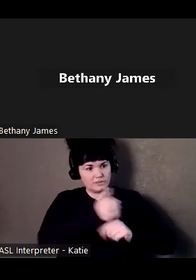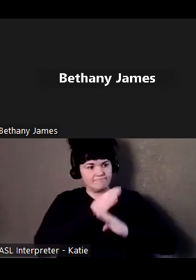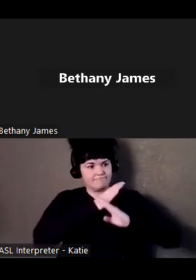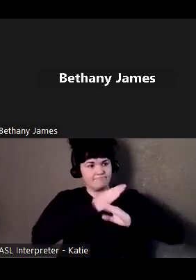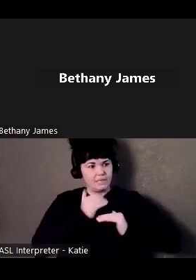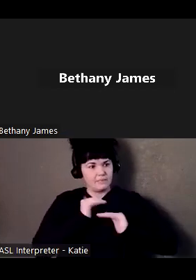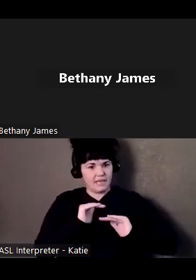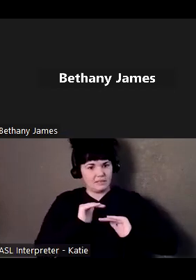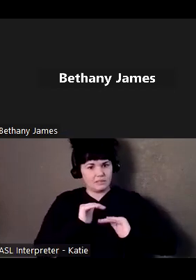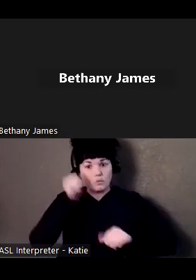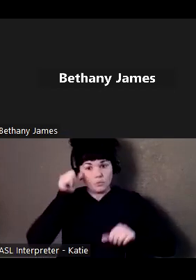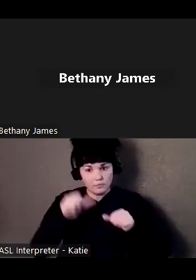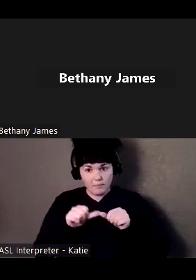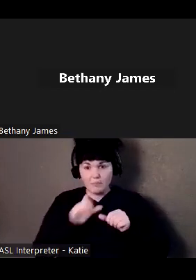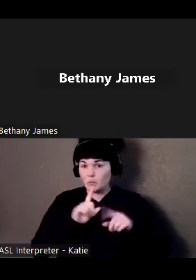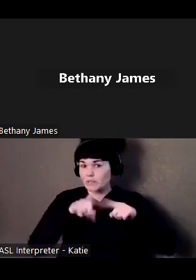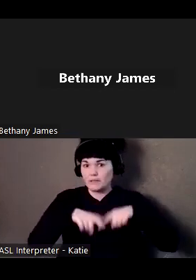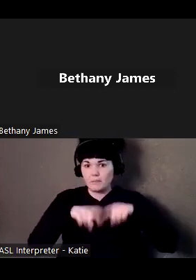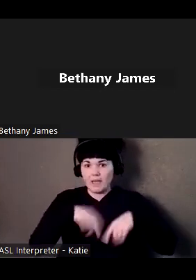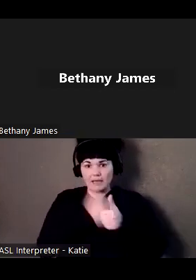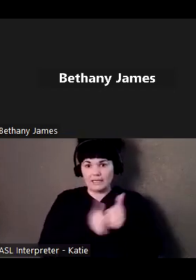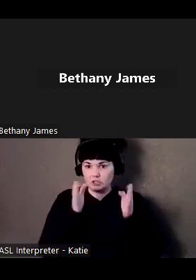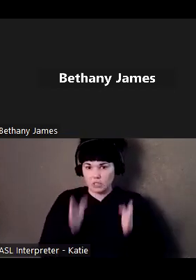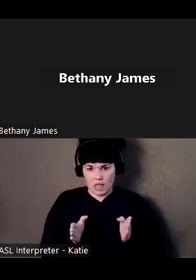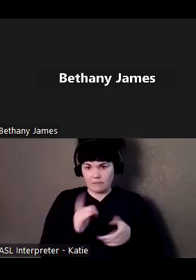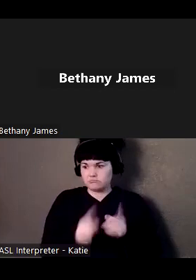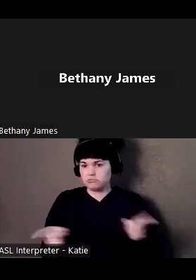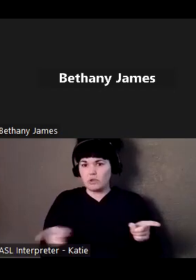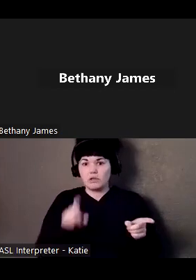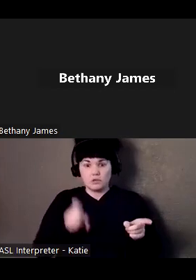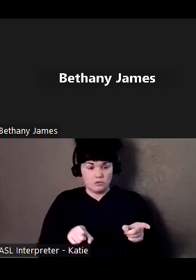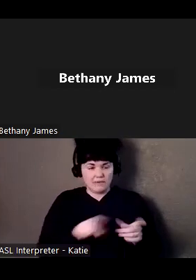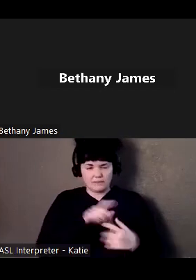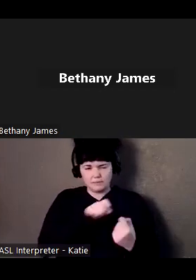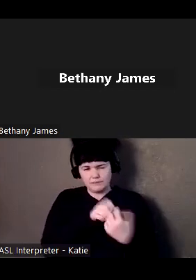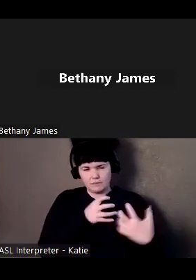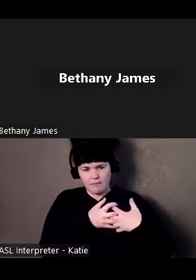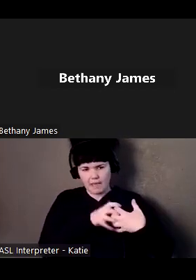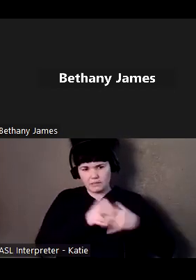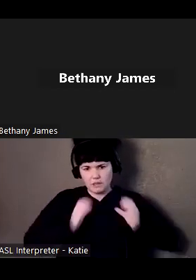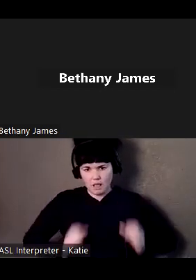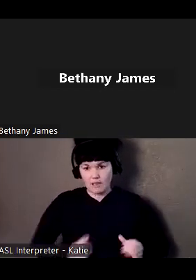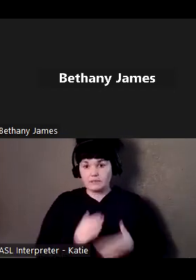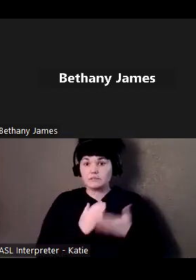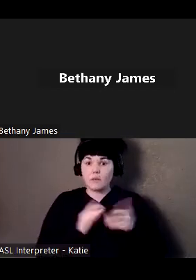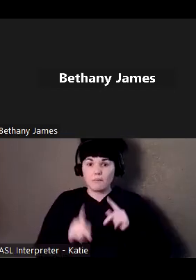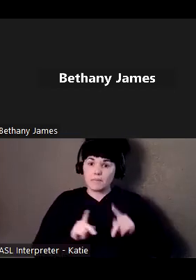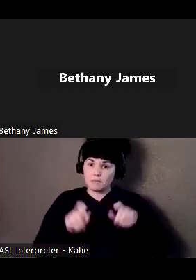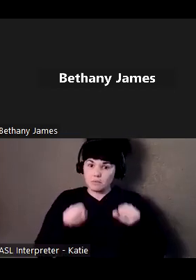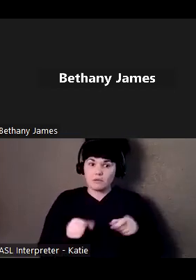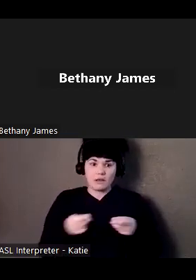individually tailored to meet the needs of the specific person. Some folks can handle